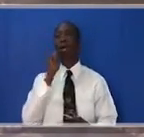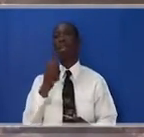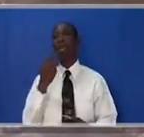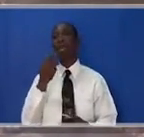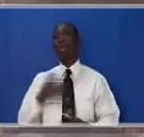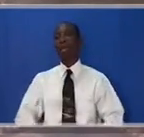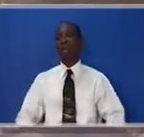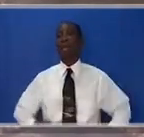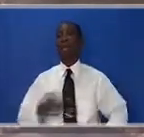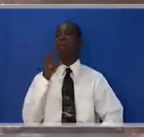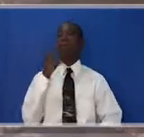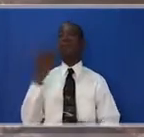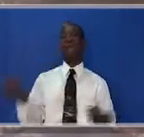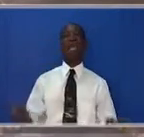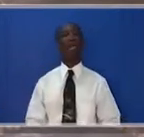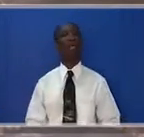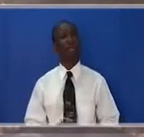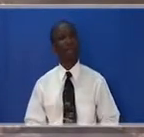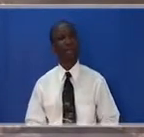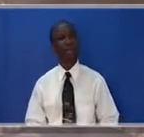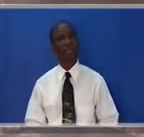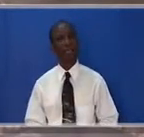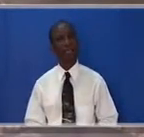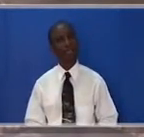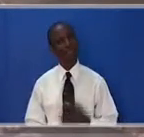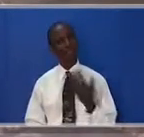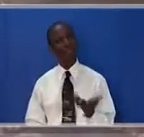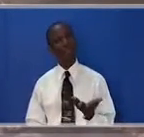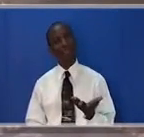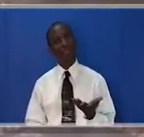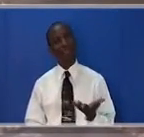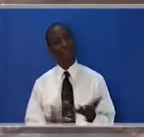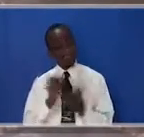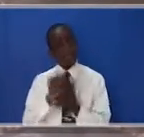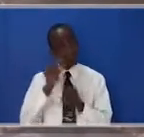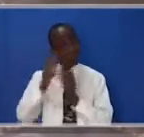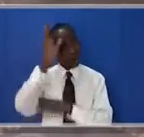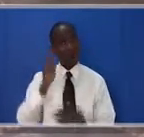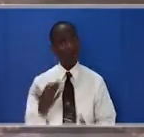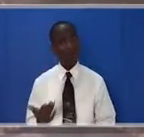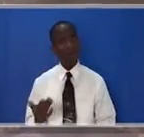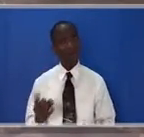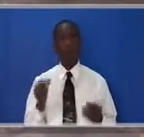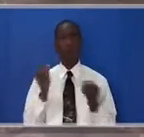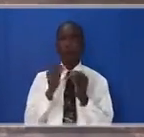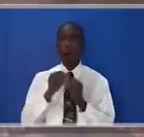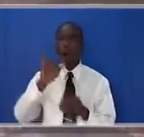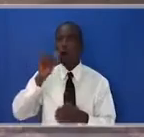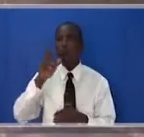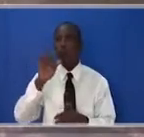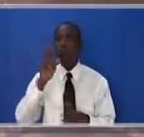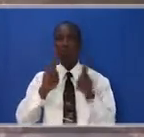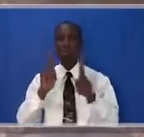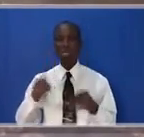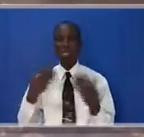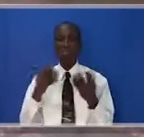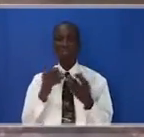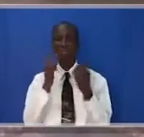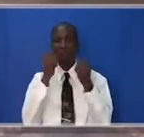asidan kan yankopon se mu ahu ntansem ni nyina e dead akomfo a e ma mu nro no aba out